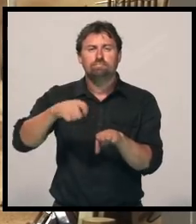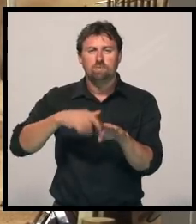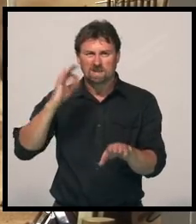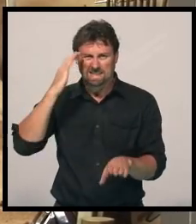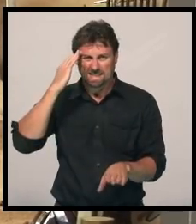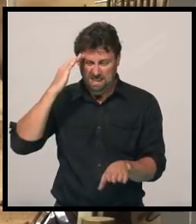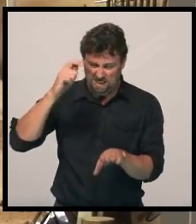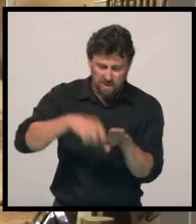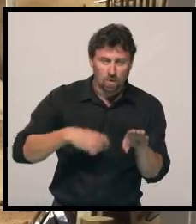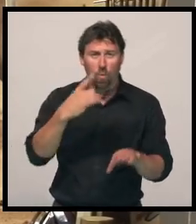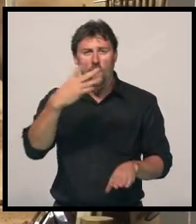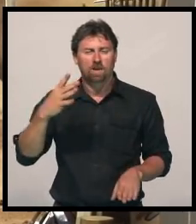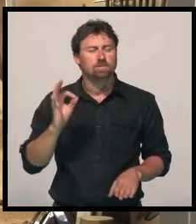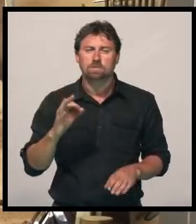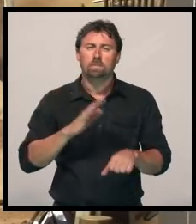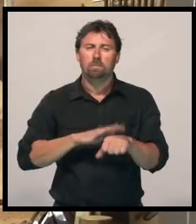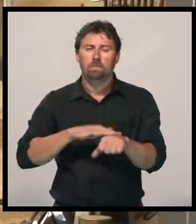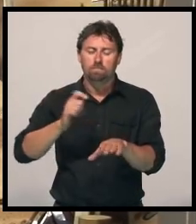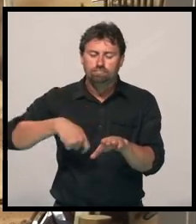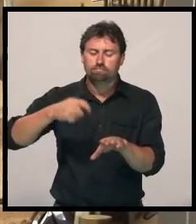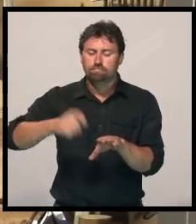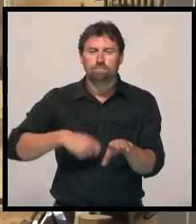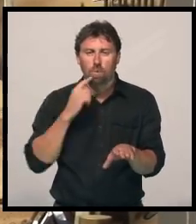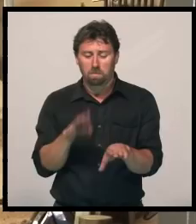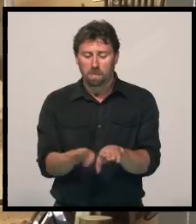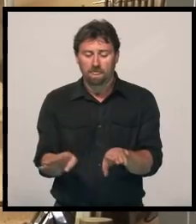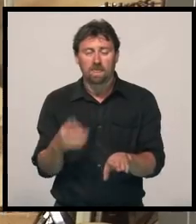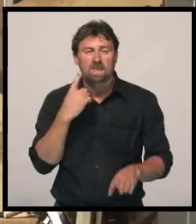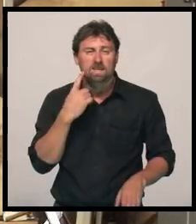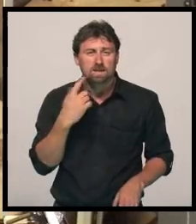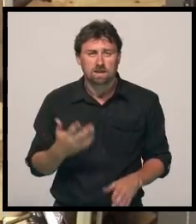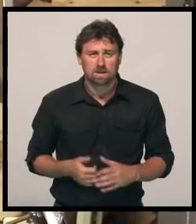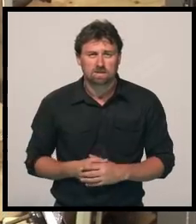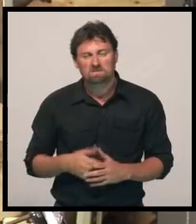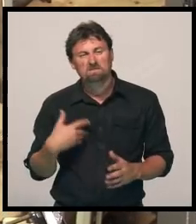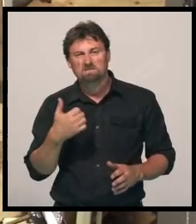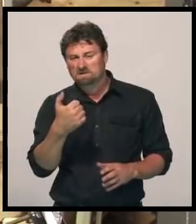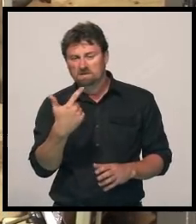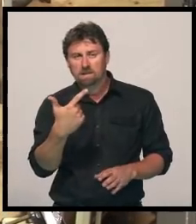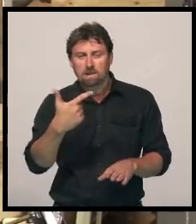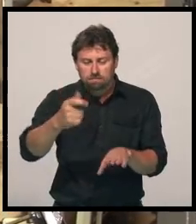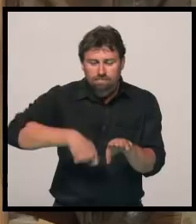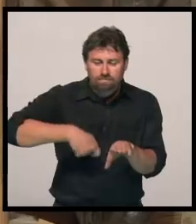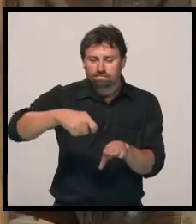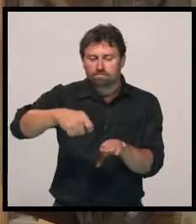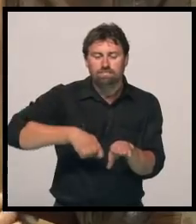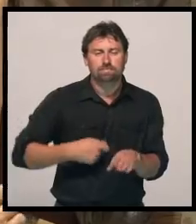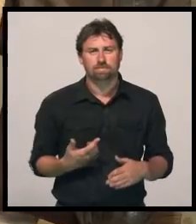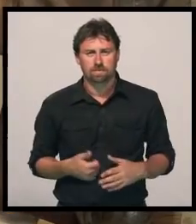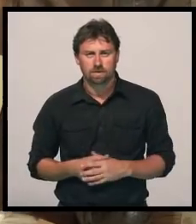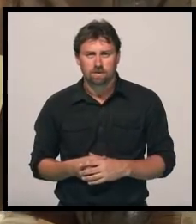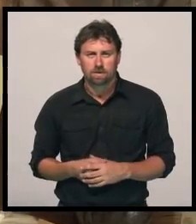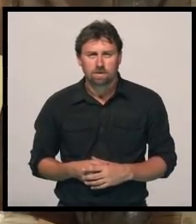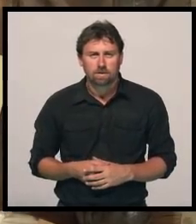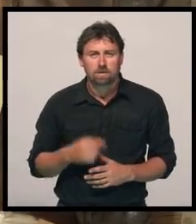coming away nicely and it should be away now. So, that was about six drawers of the knife. However, if we